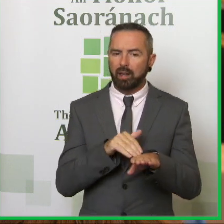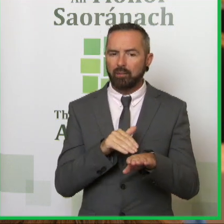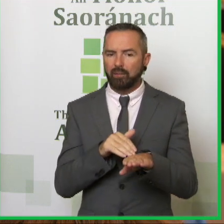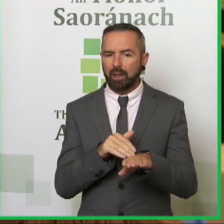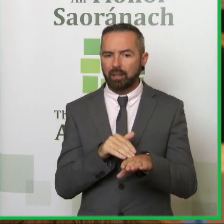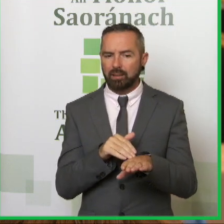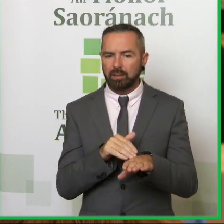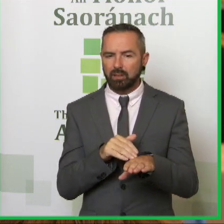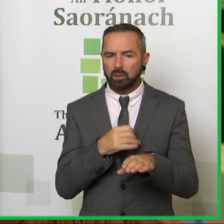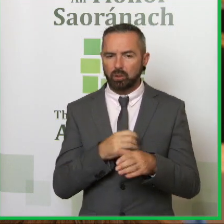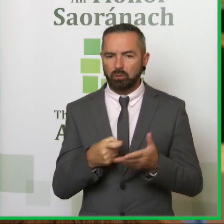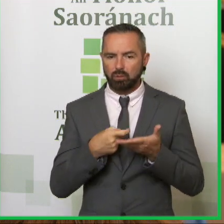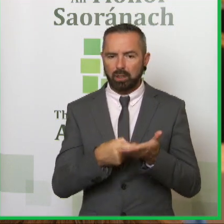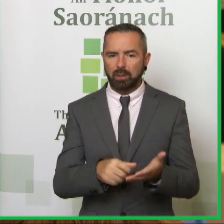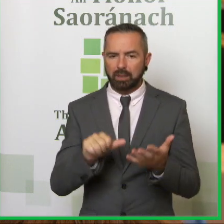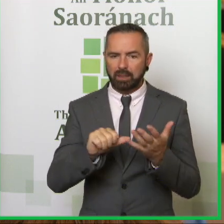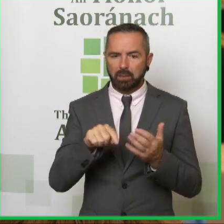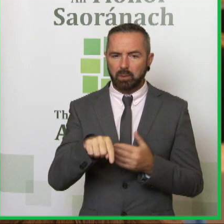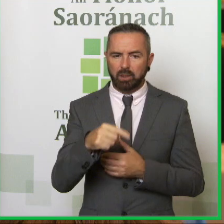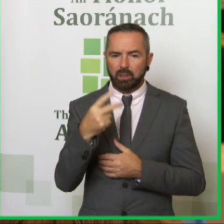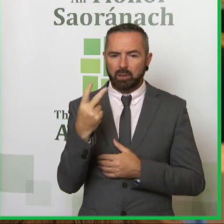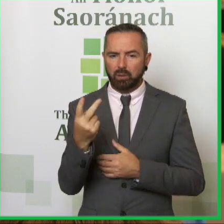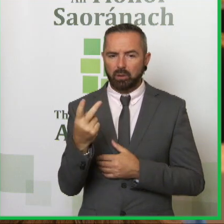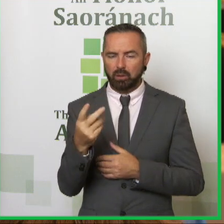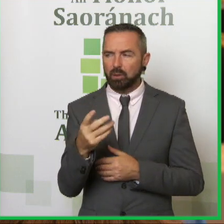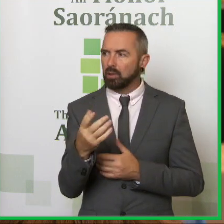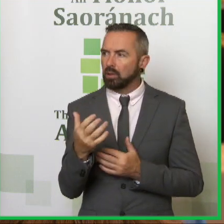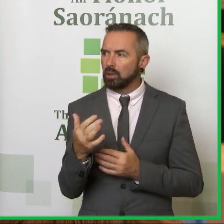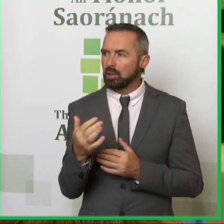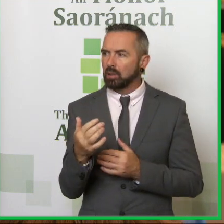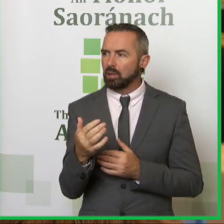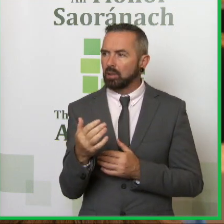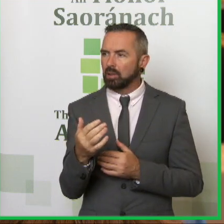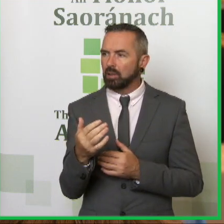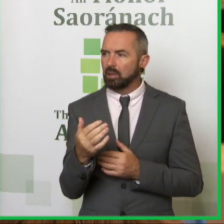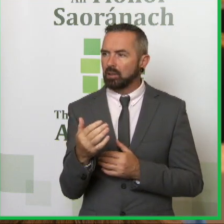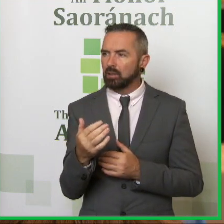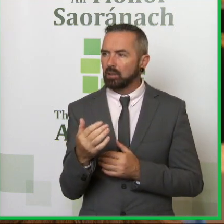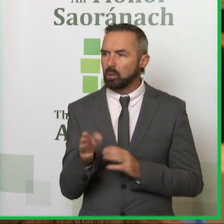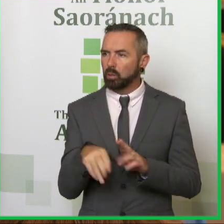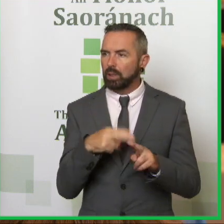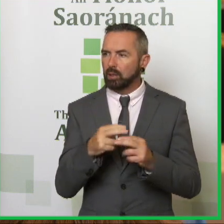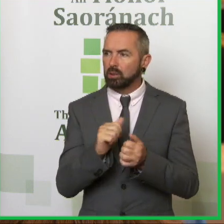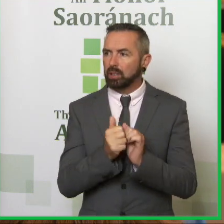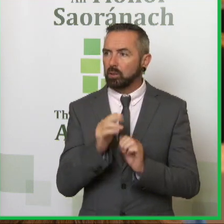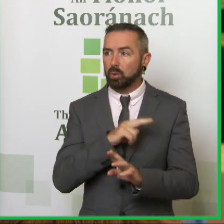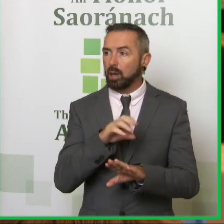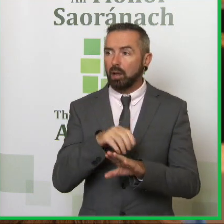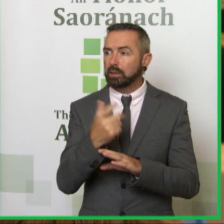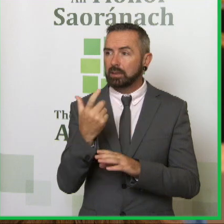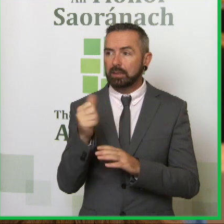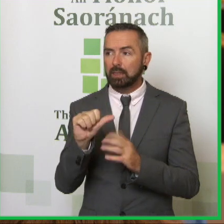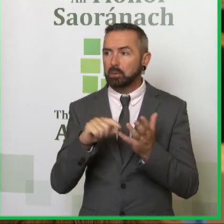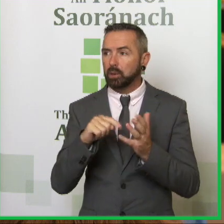to recommendation 6.2, and would that change the current legalization? We're not on 6.2. Sorry, yeah. We're not